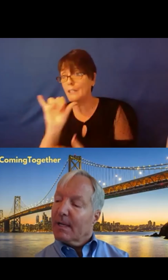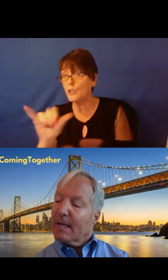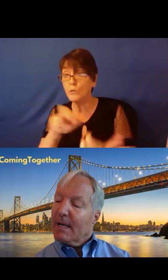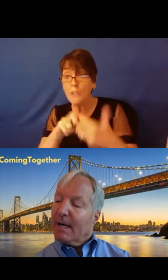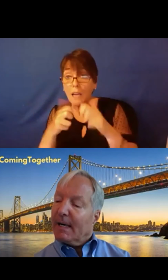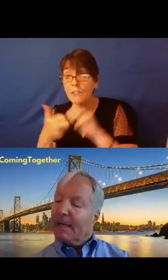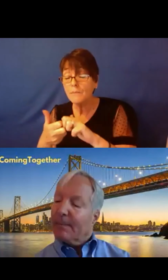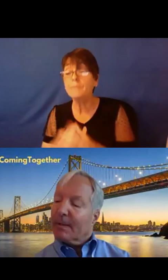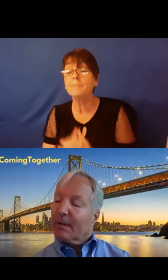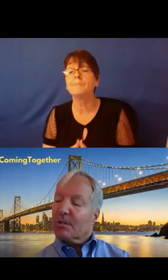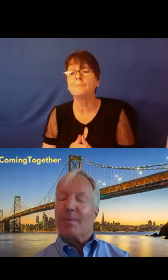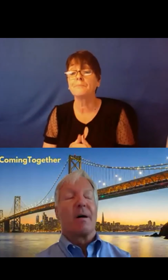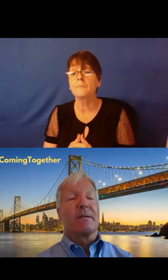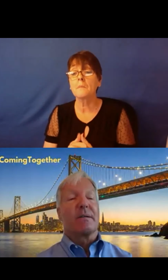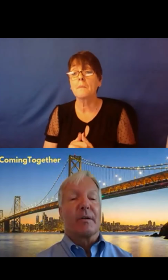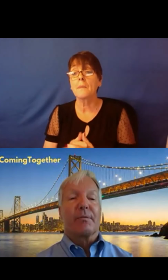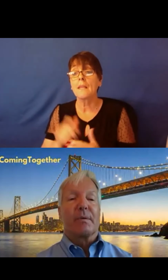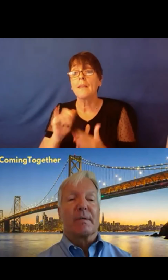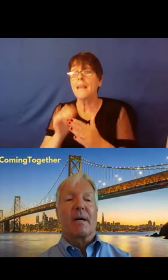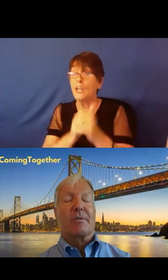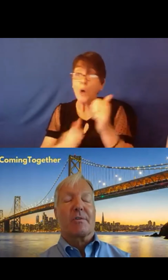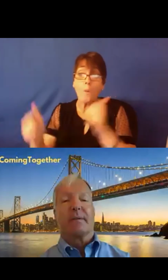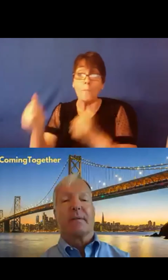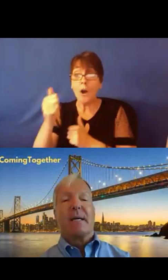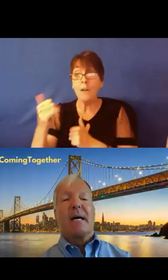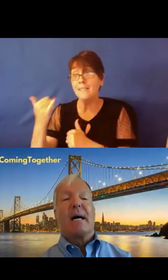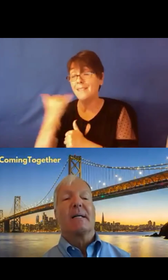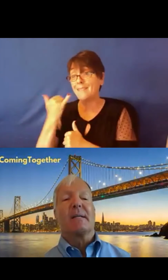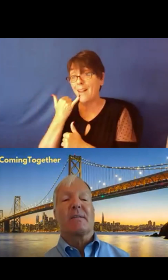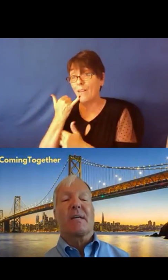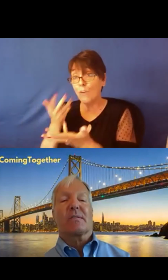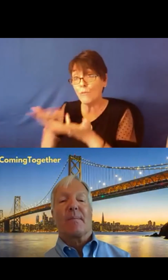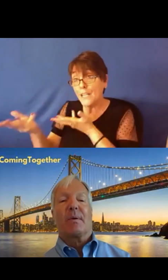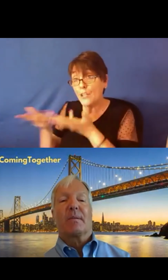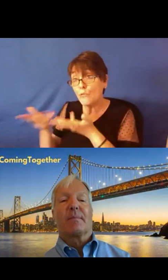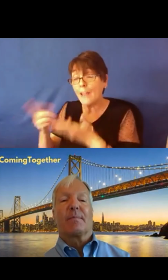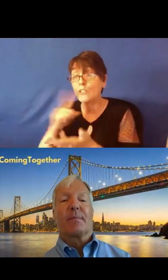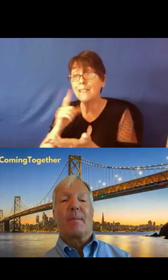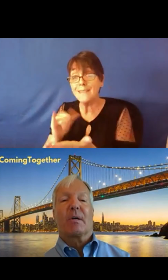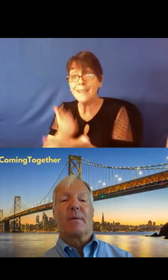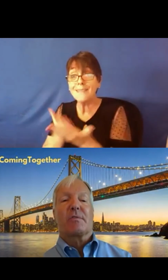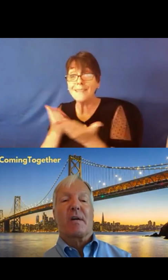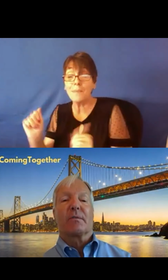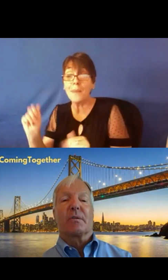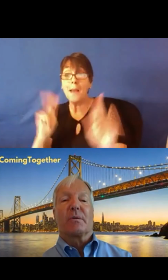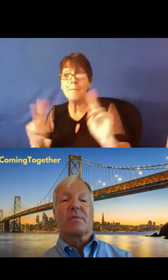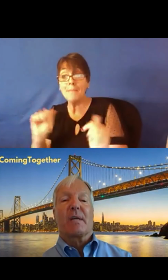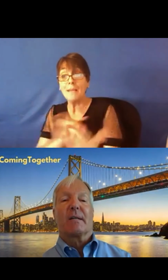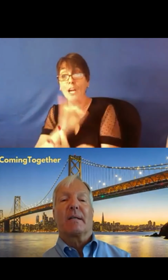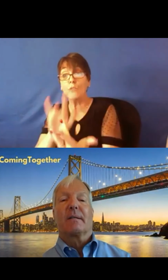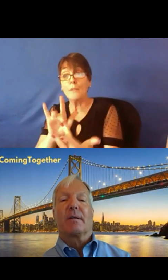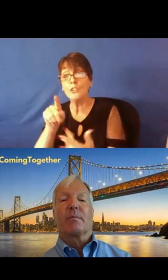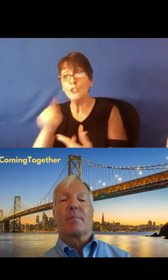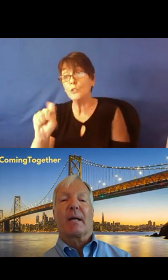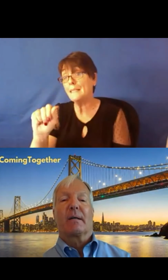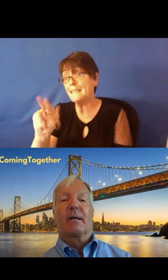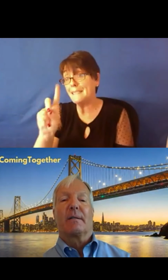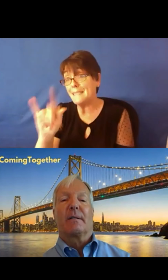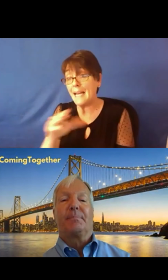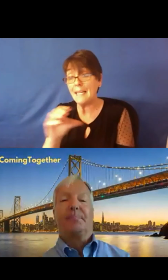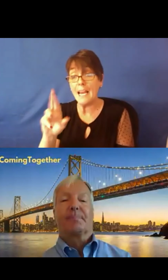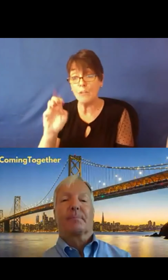isolation that goes beyond telephone interaction. Is that something that people can reach out to you, Sandy and